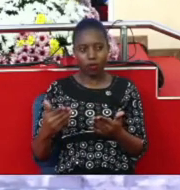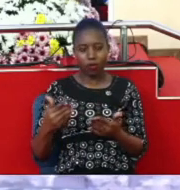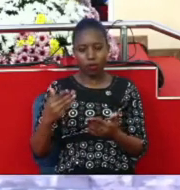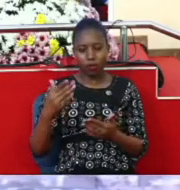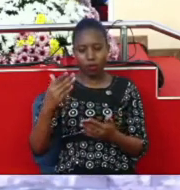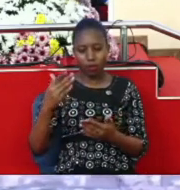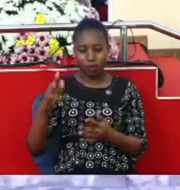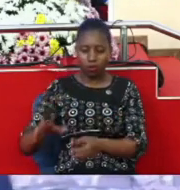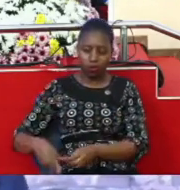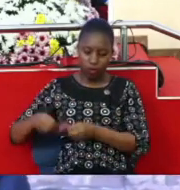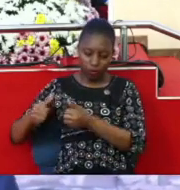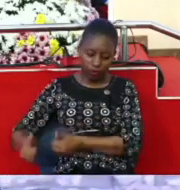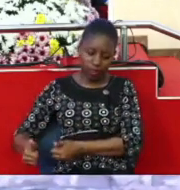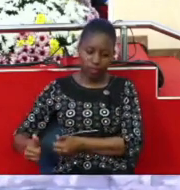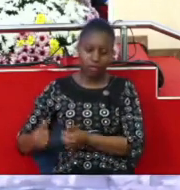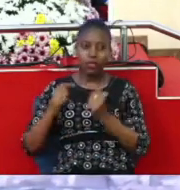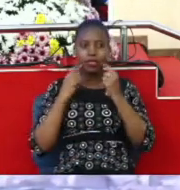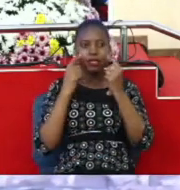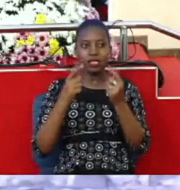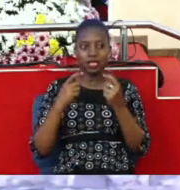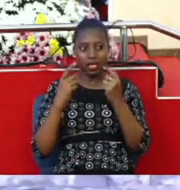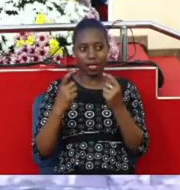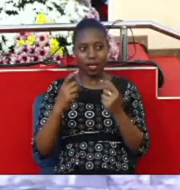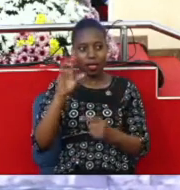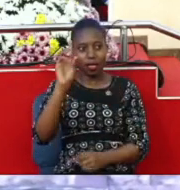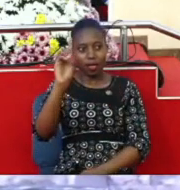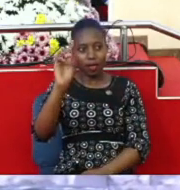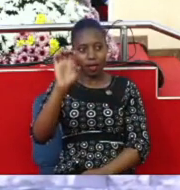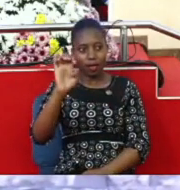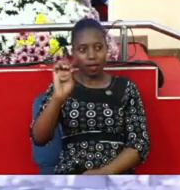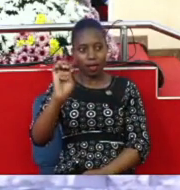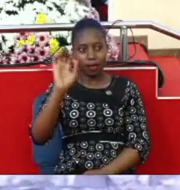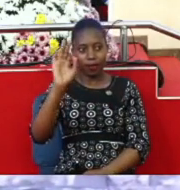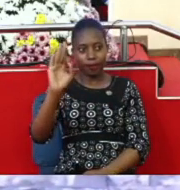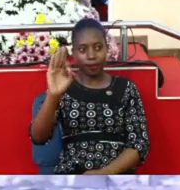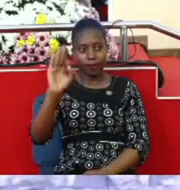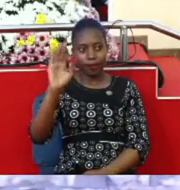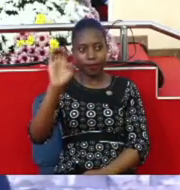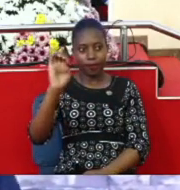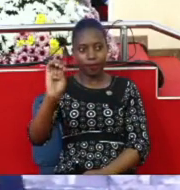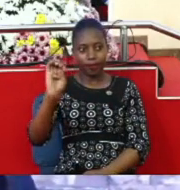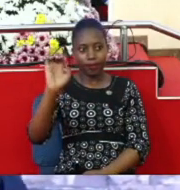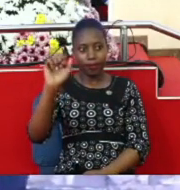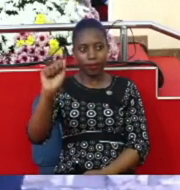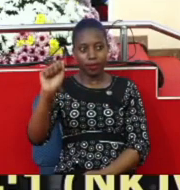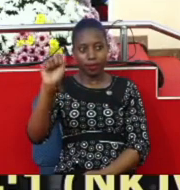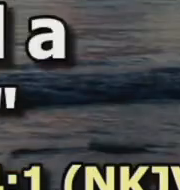And that's why I read Genesis chapter number 4. It's good for us to